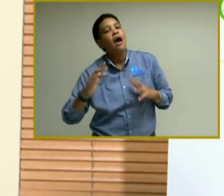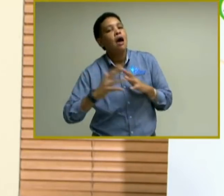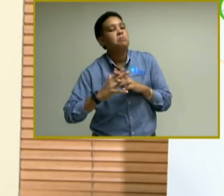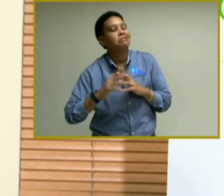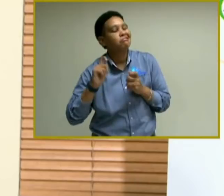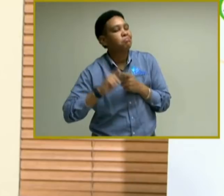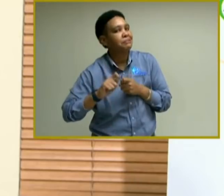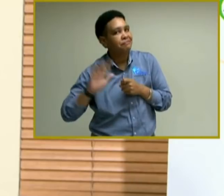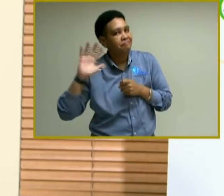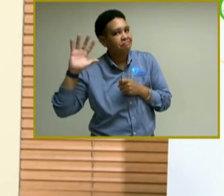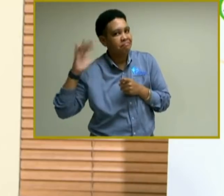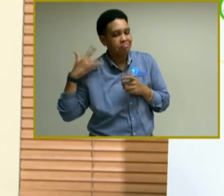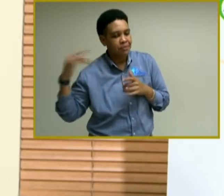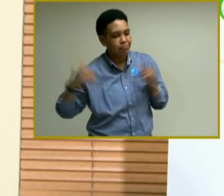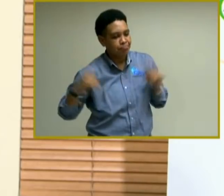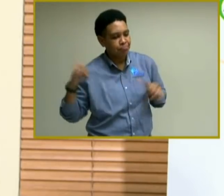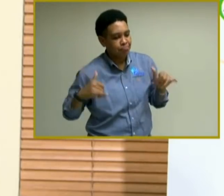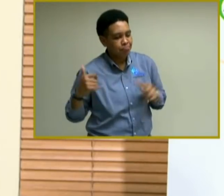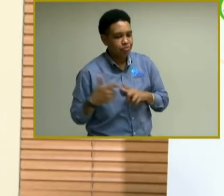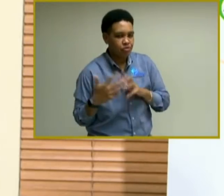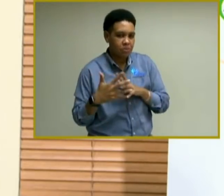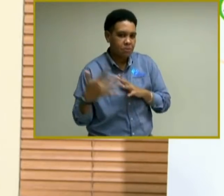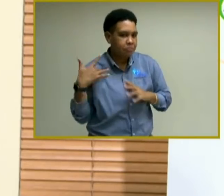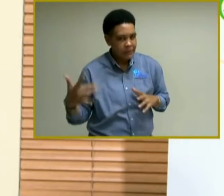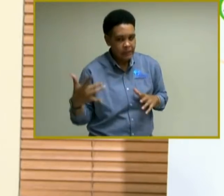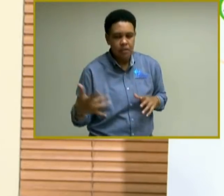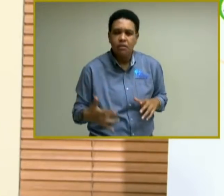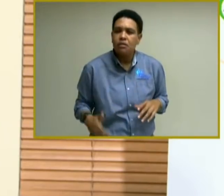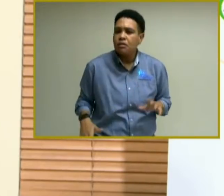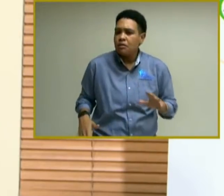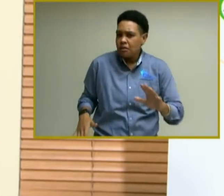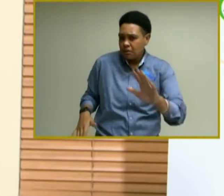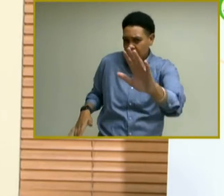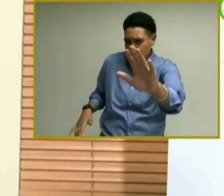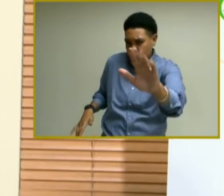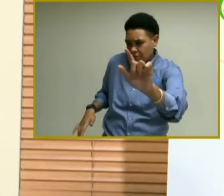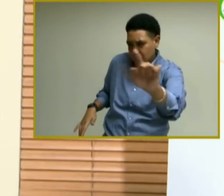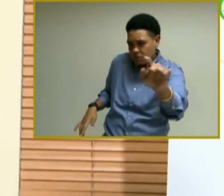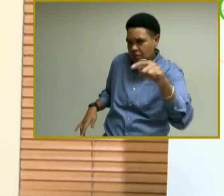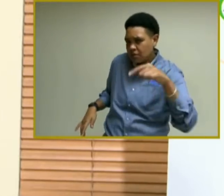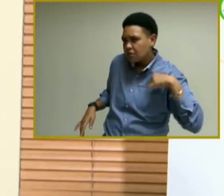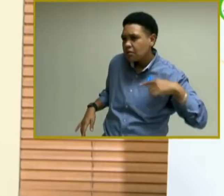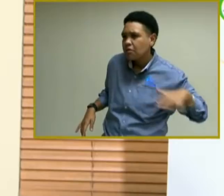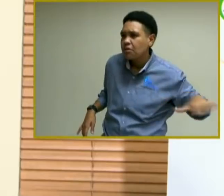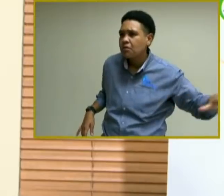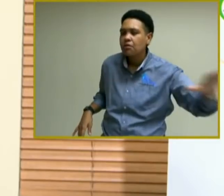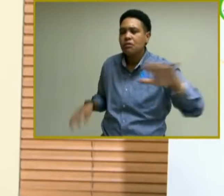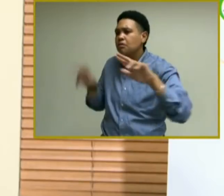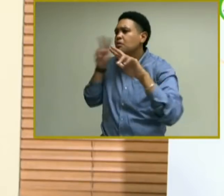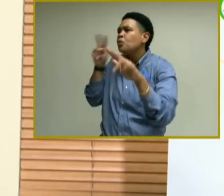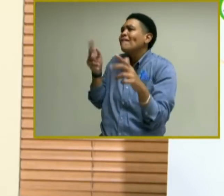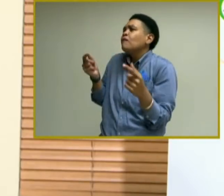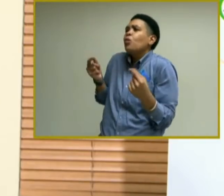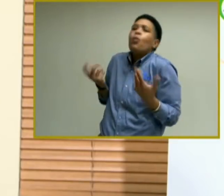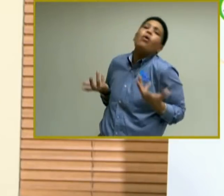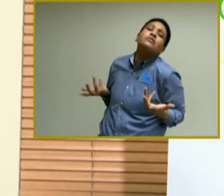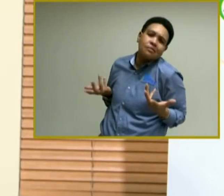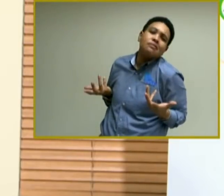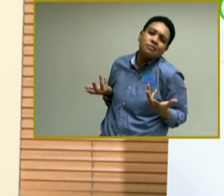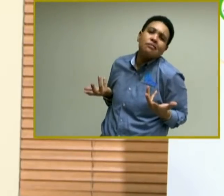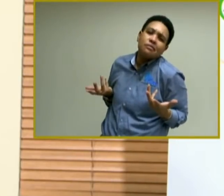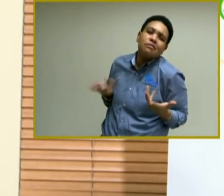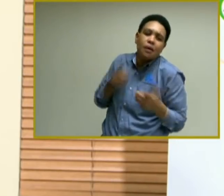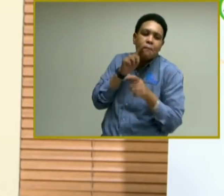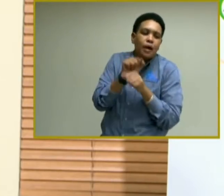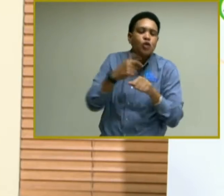particular. And from there, what should we be looking to do in order to have a